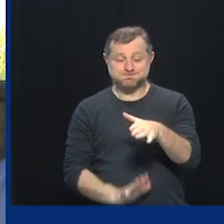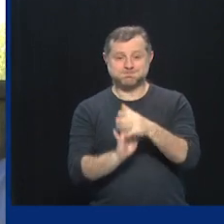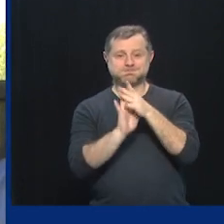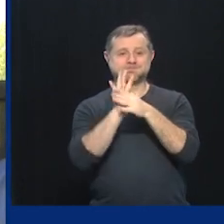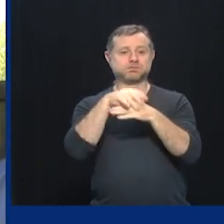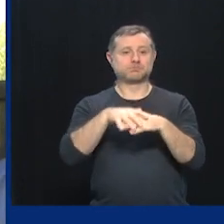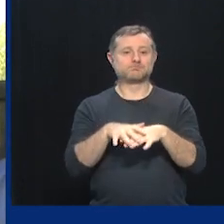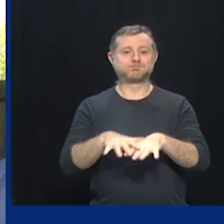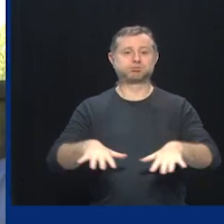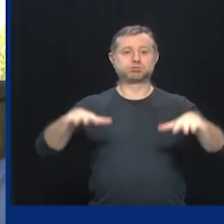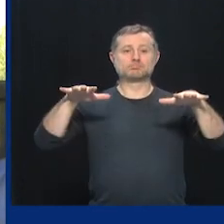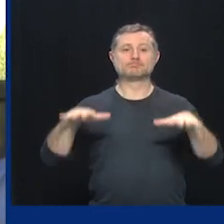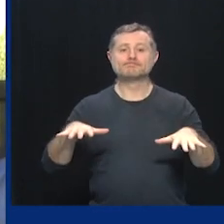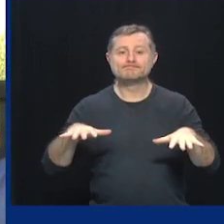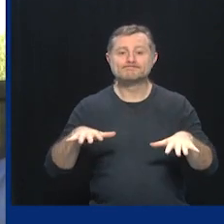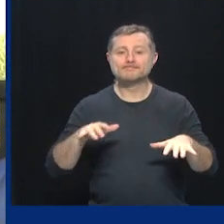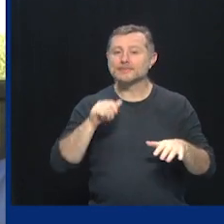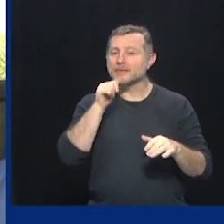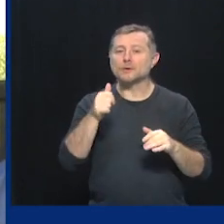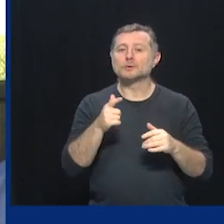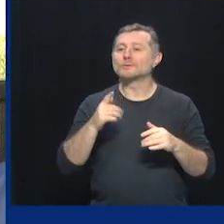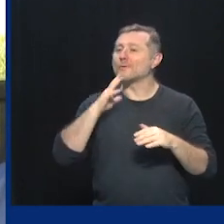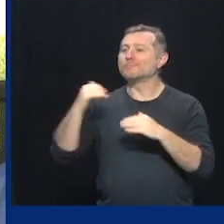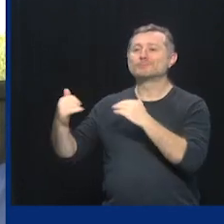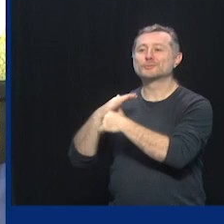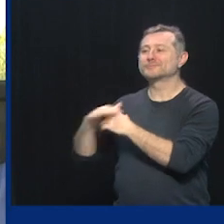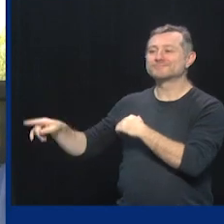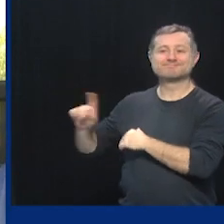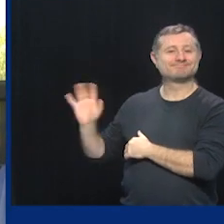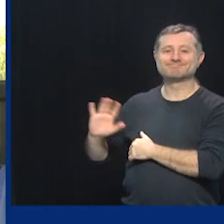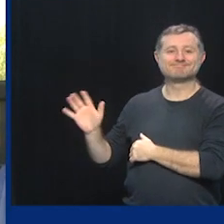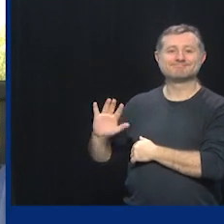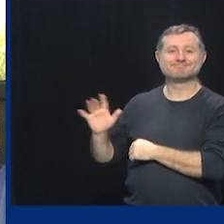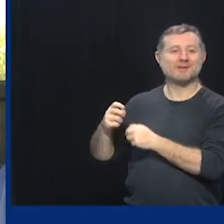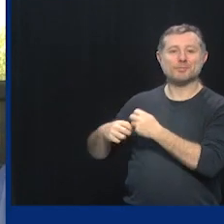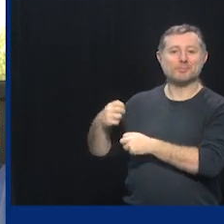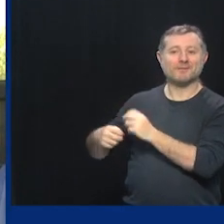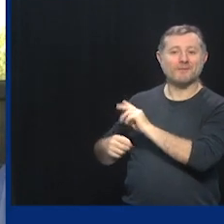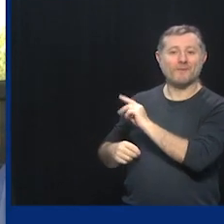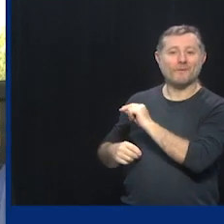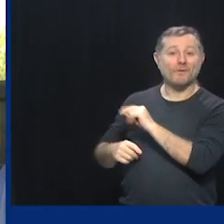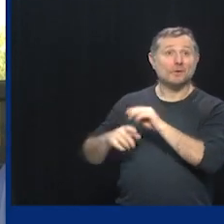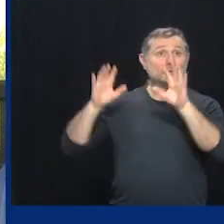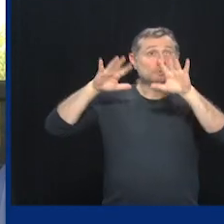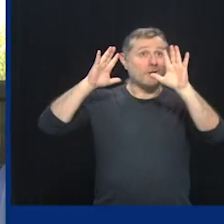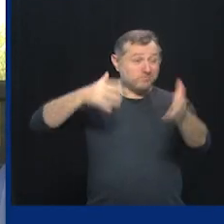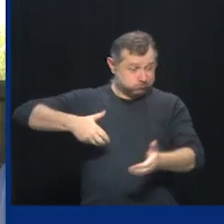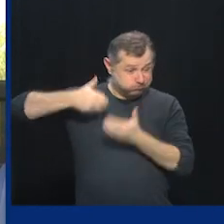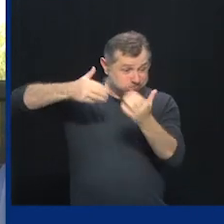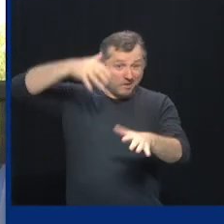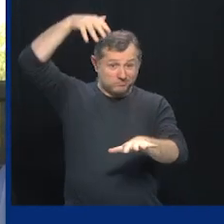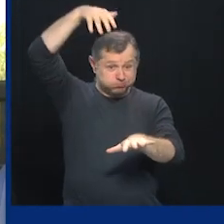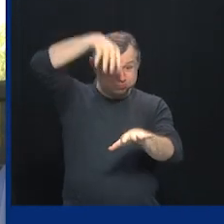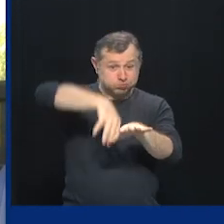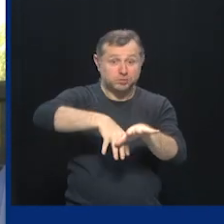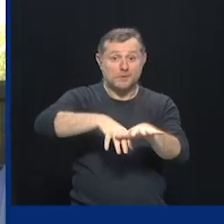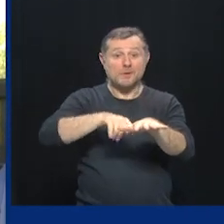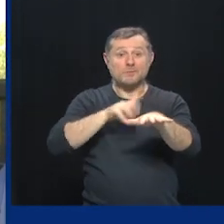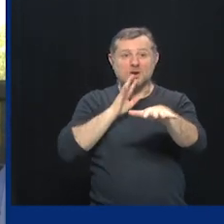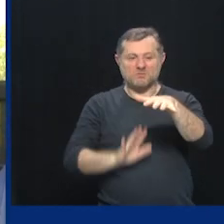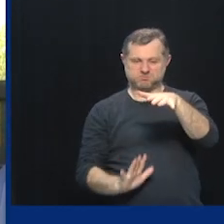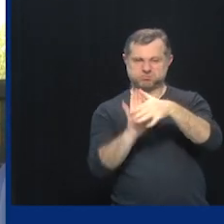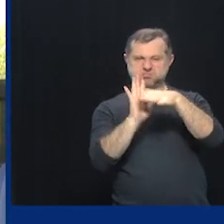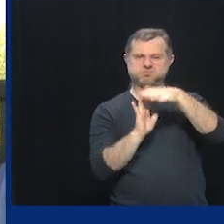now coming. It's not waves off the ocean or the sound. It is flash floods coming from the sky. It was literally Niagara Falls here, and I've been in Niagara